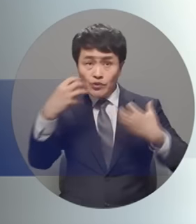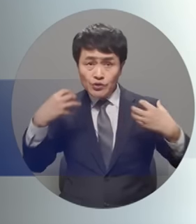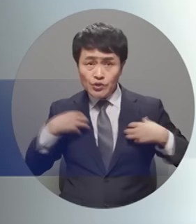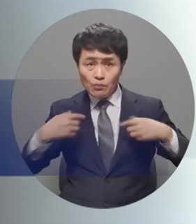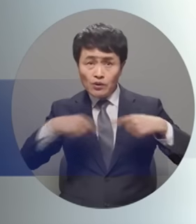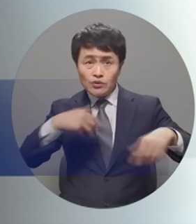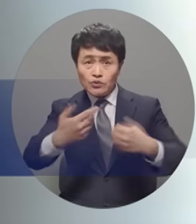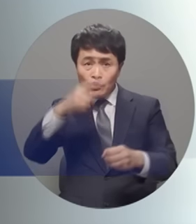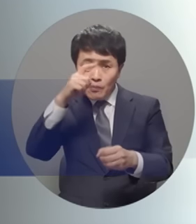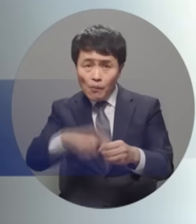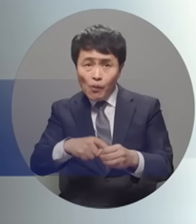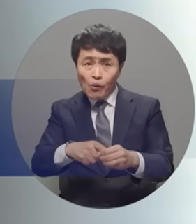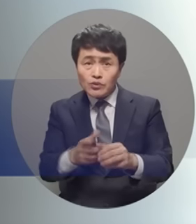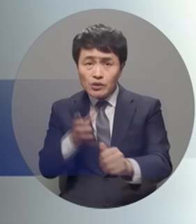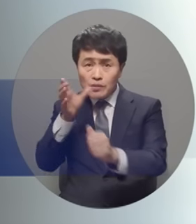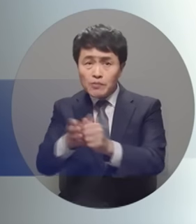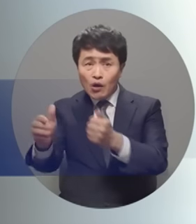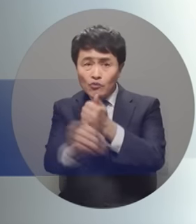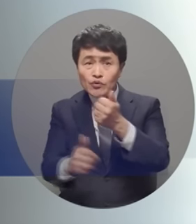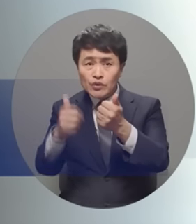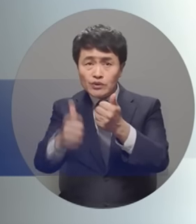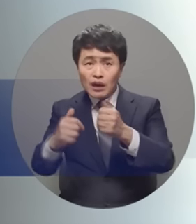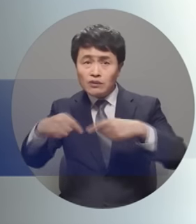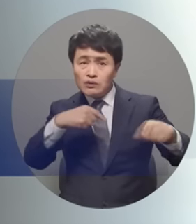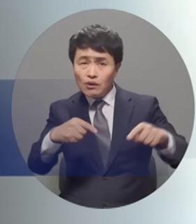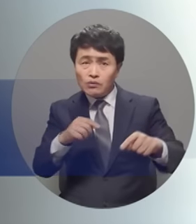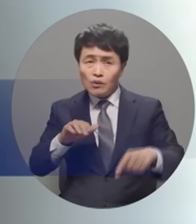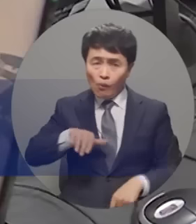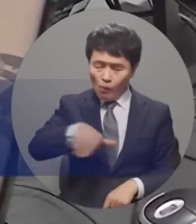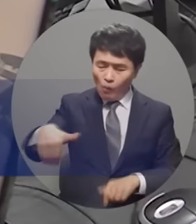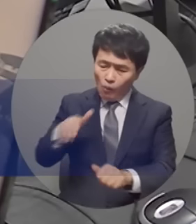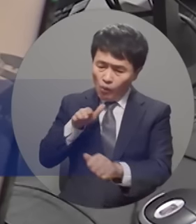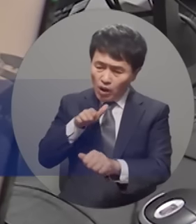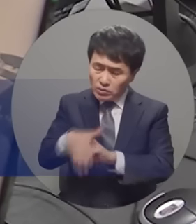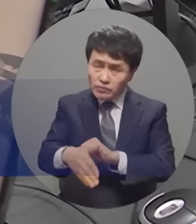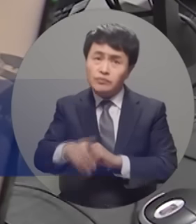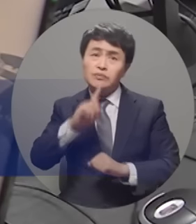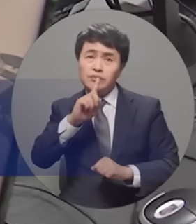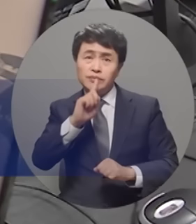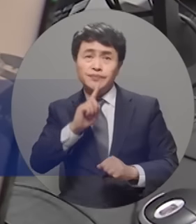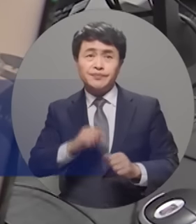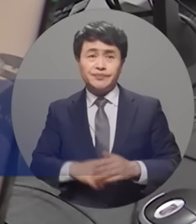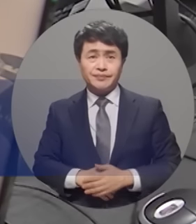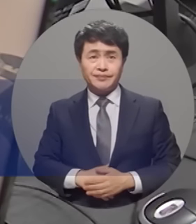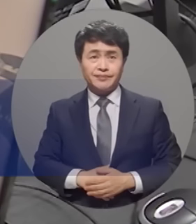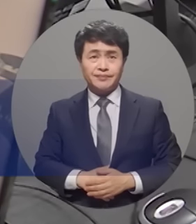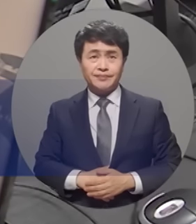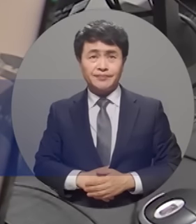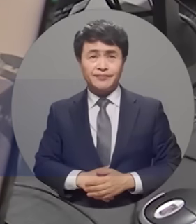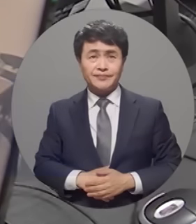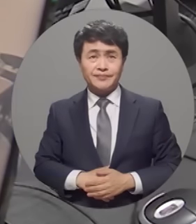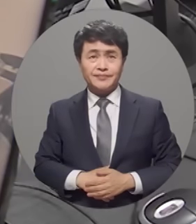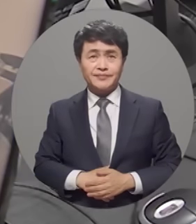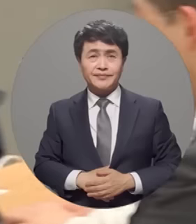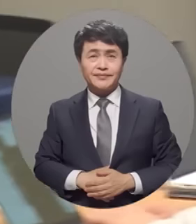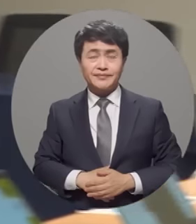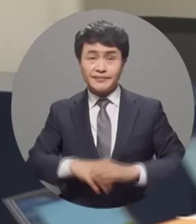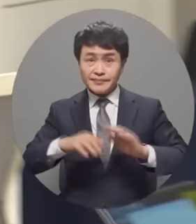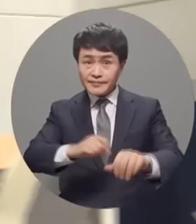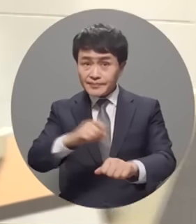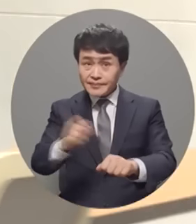commission who's championed the policy and is indeed politically appointed by the current government.